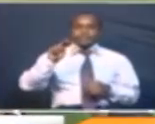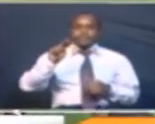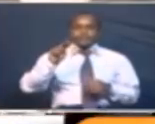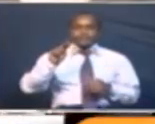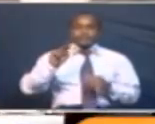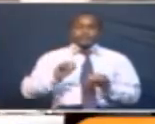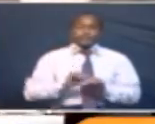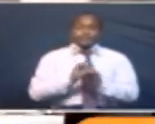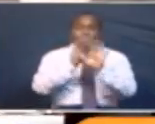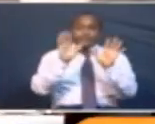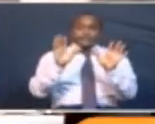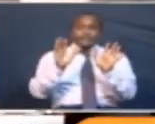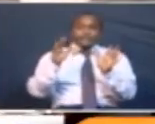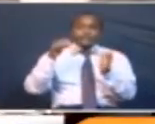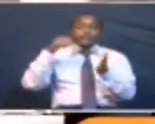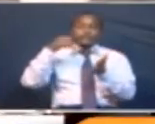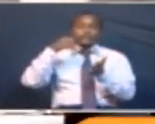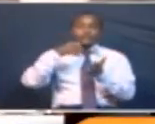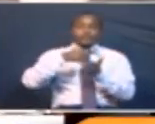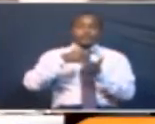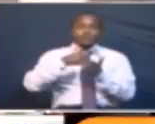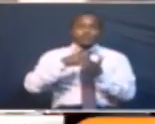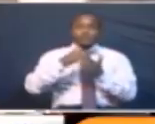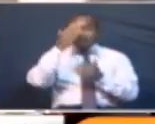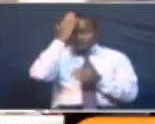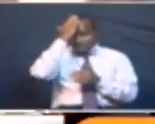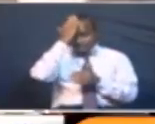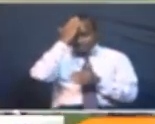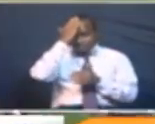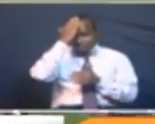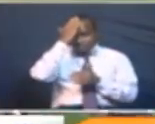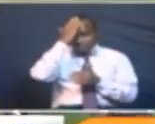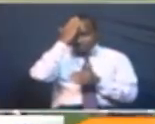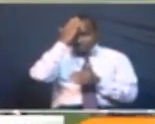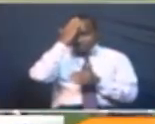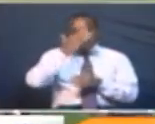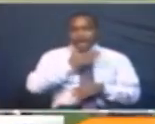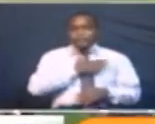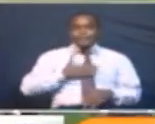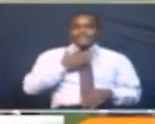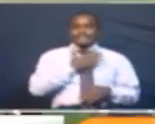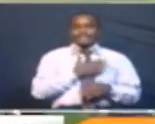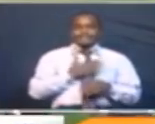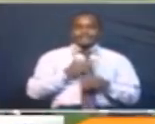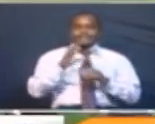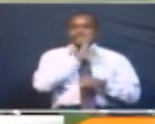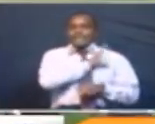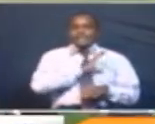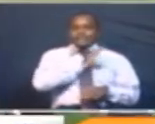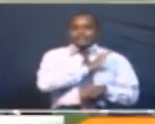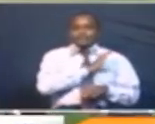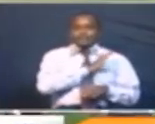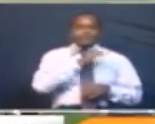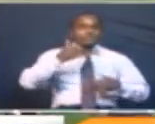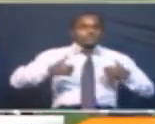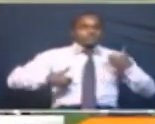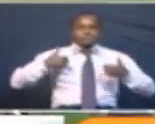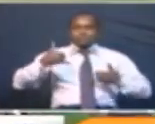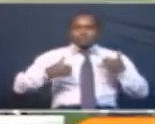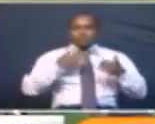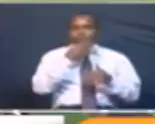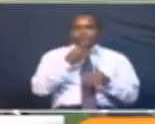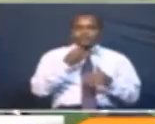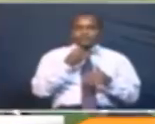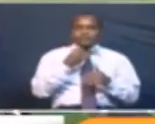out include his humble and pleasant character, his jovial mien